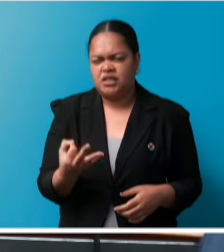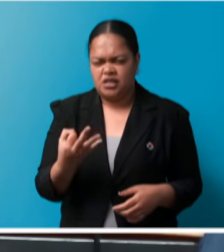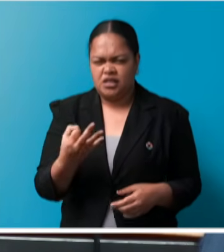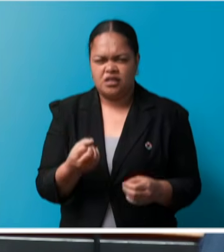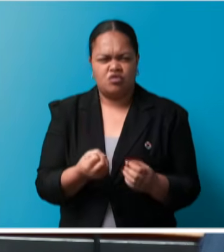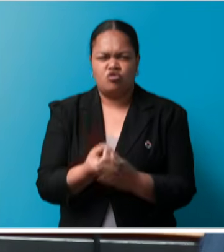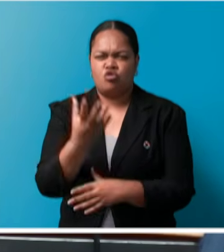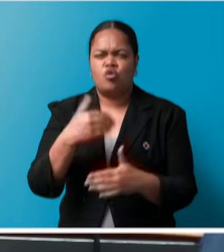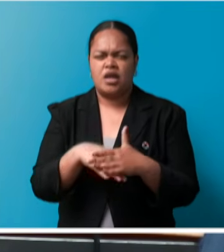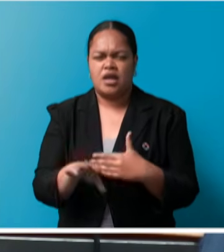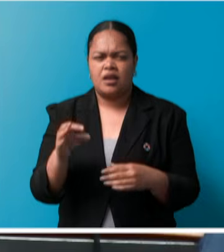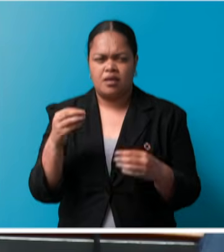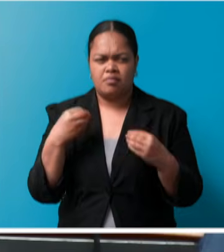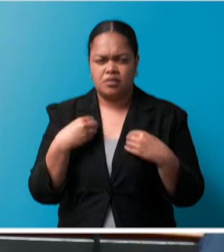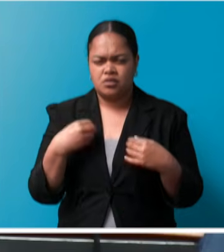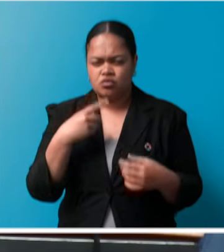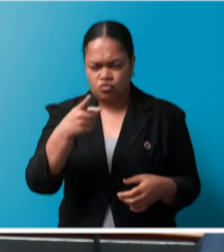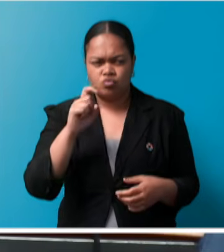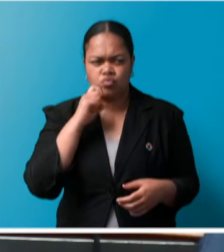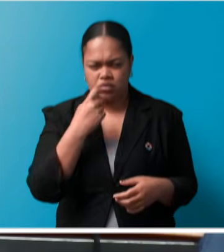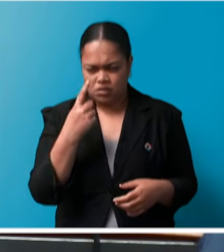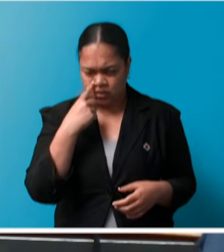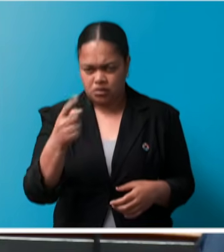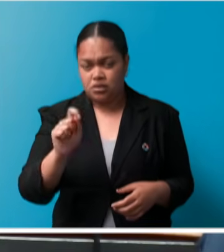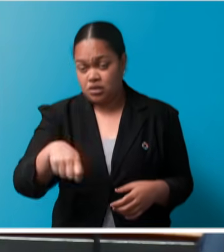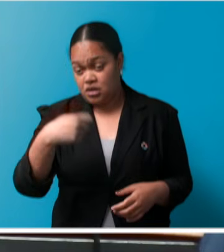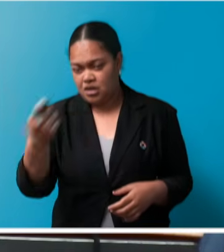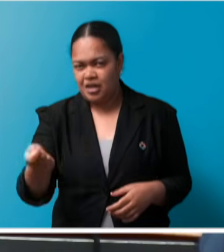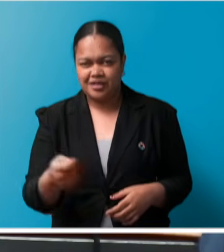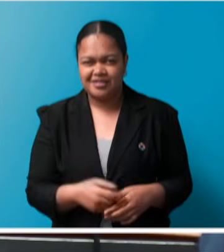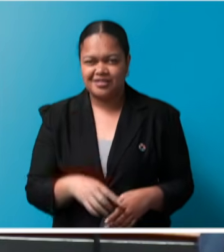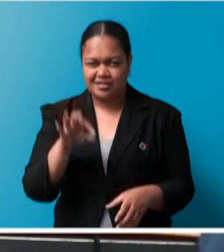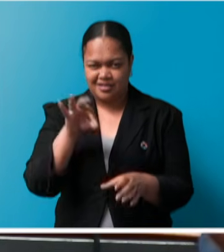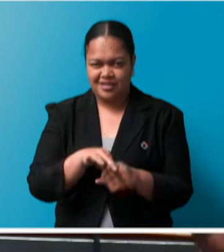be, I'll tell you, you'll exit in the next election.